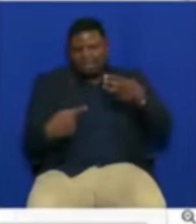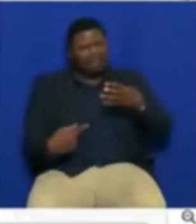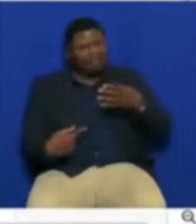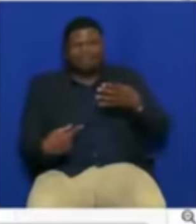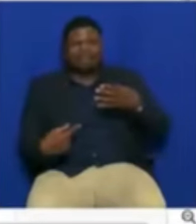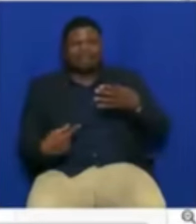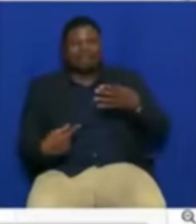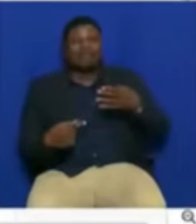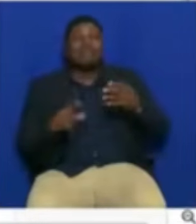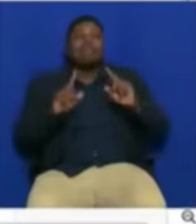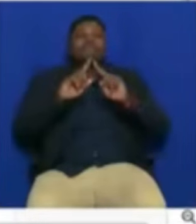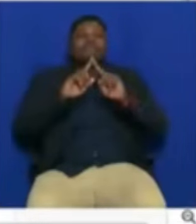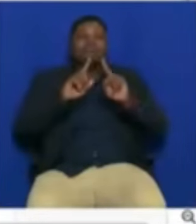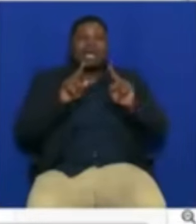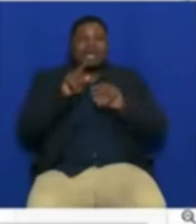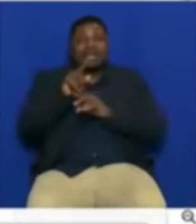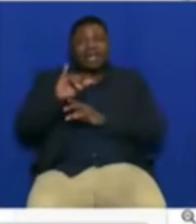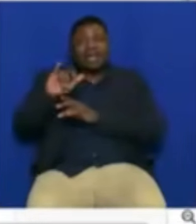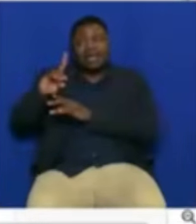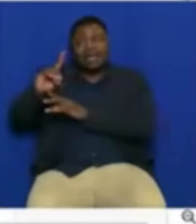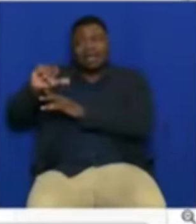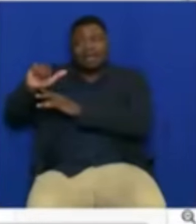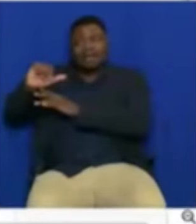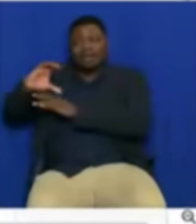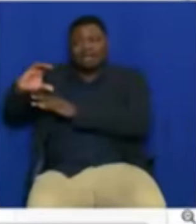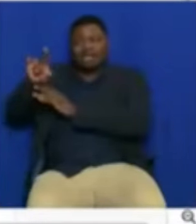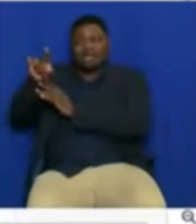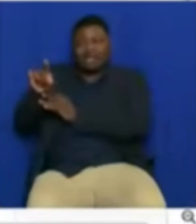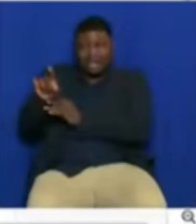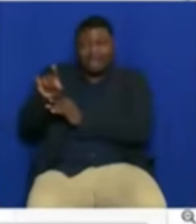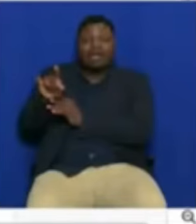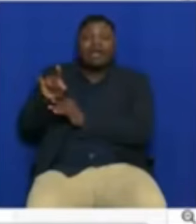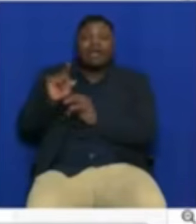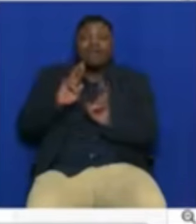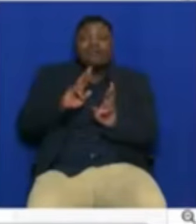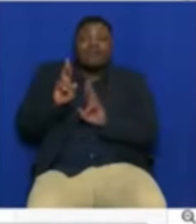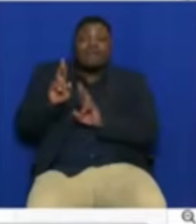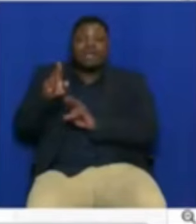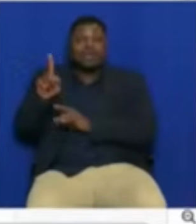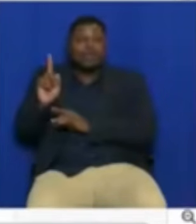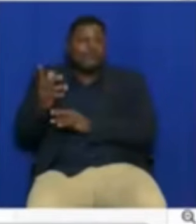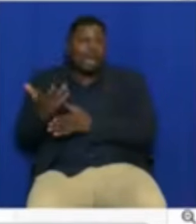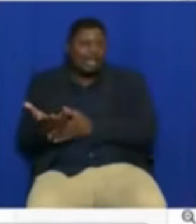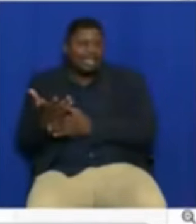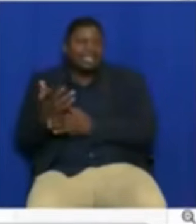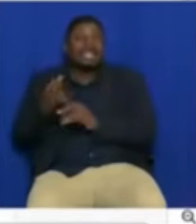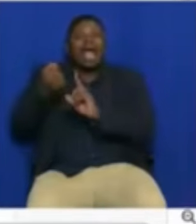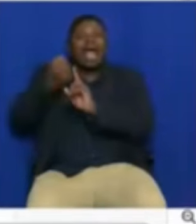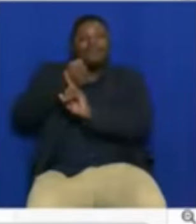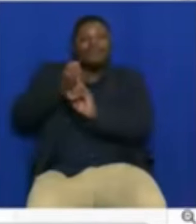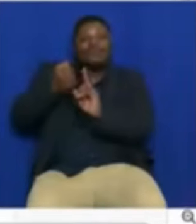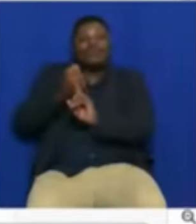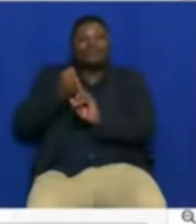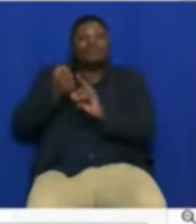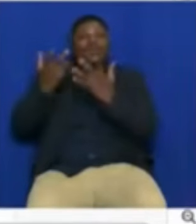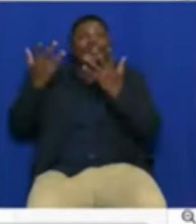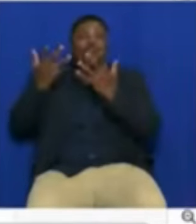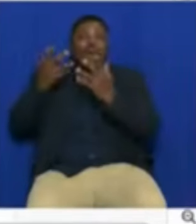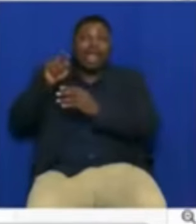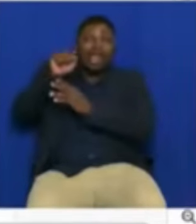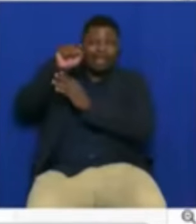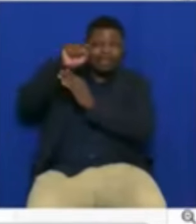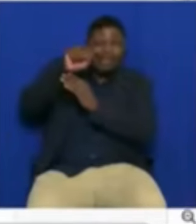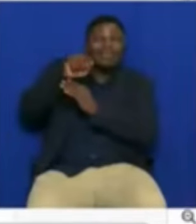to IDEC. What is referred to IDEC is abuses at crime intelligence. One of them is this specific incident